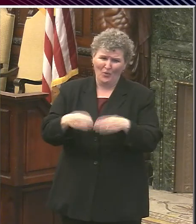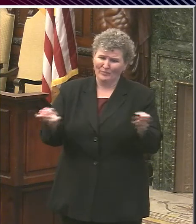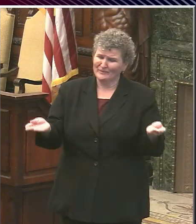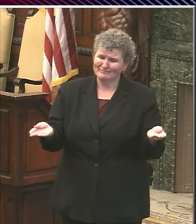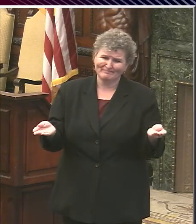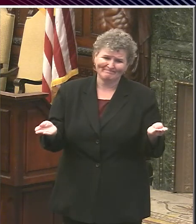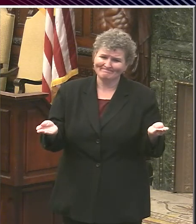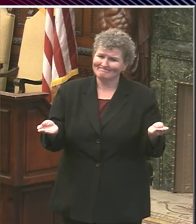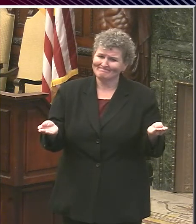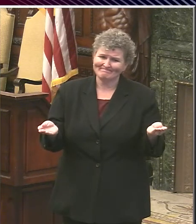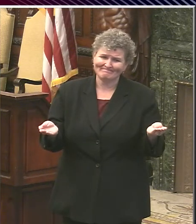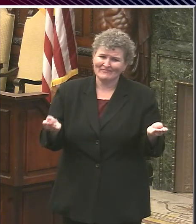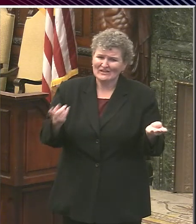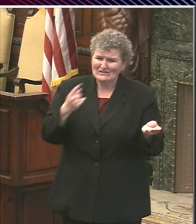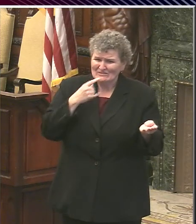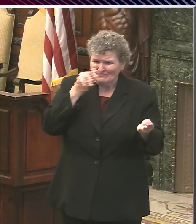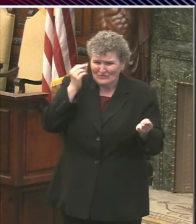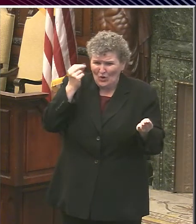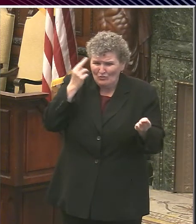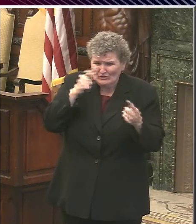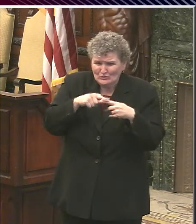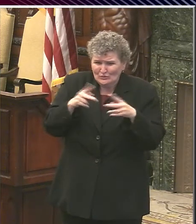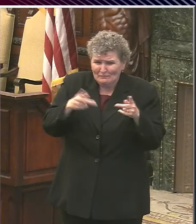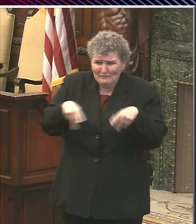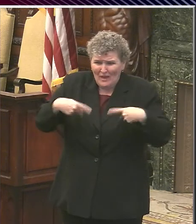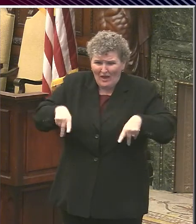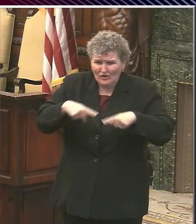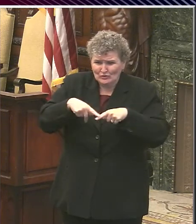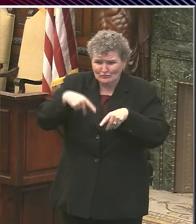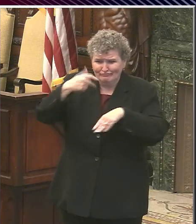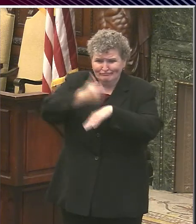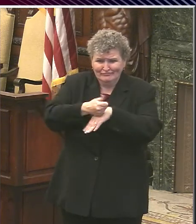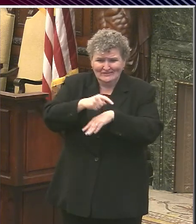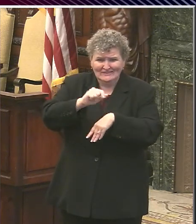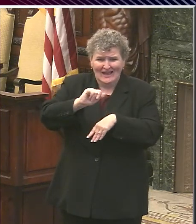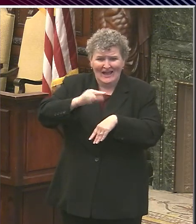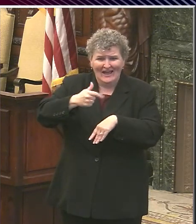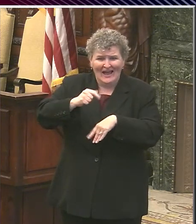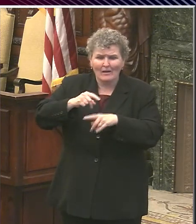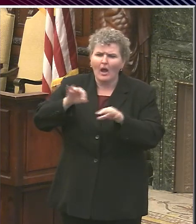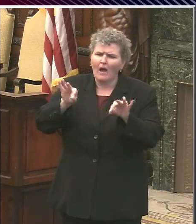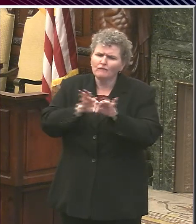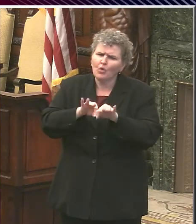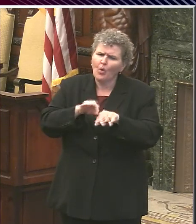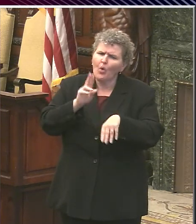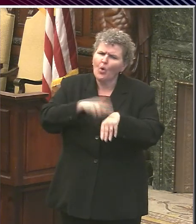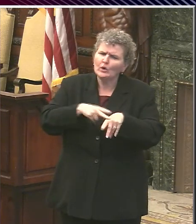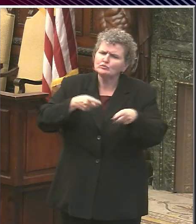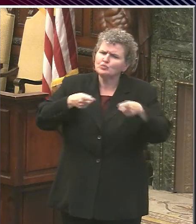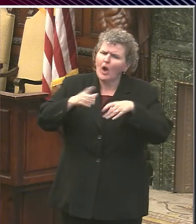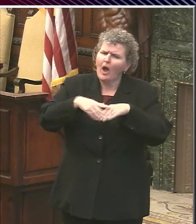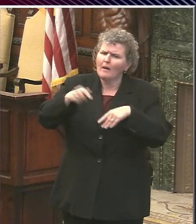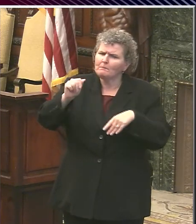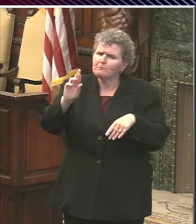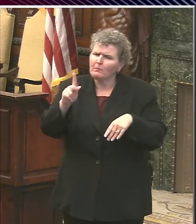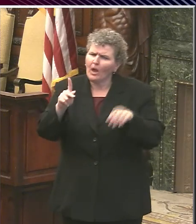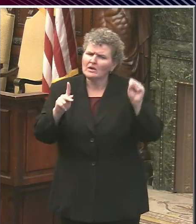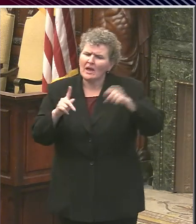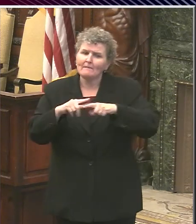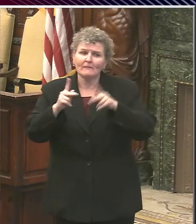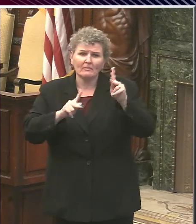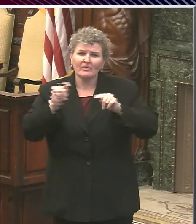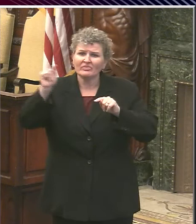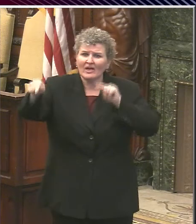place to tailgate. And we have general police patrols that go through the park on a regular basis. And we have also people down there who use the park